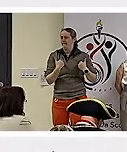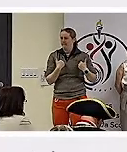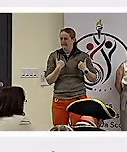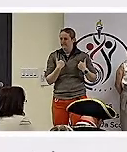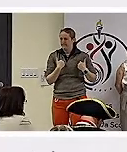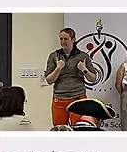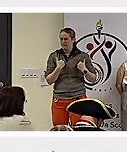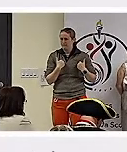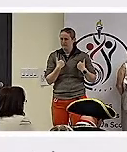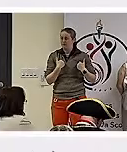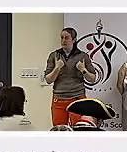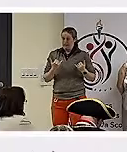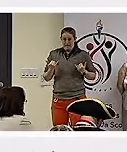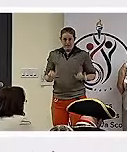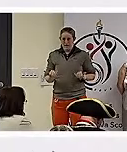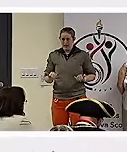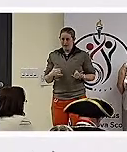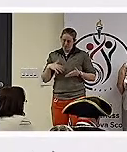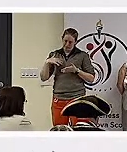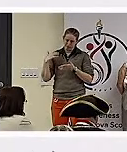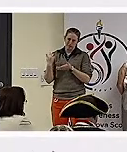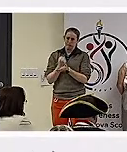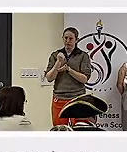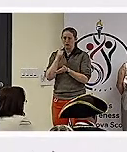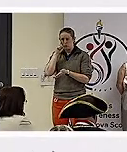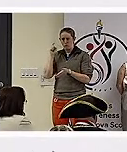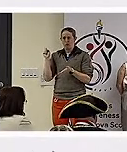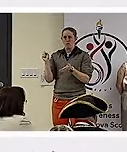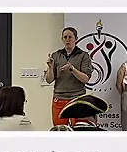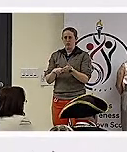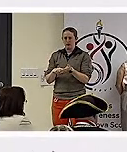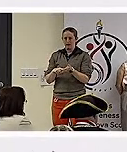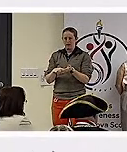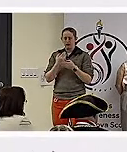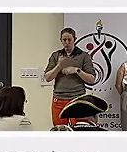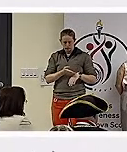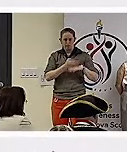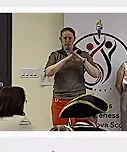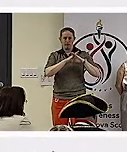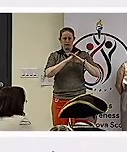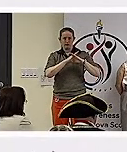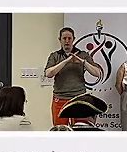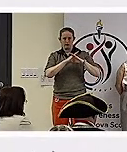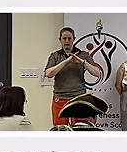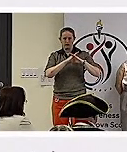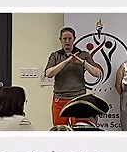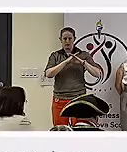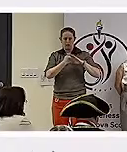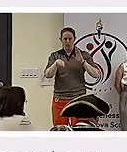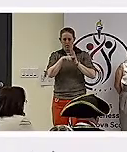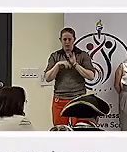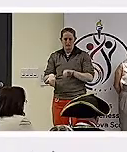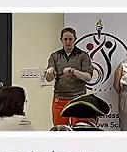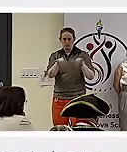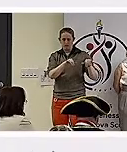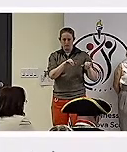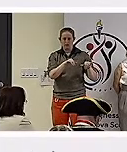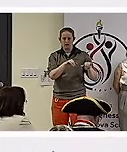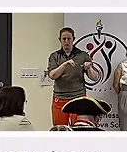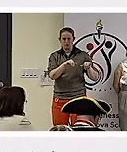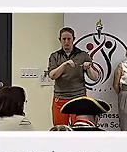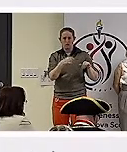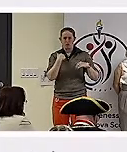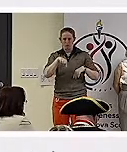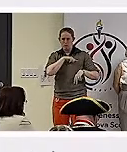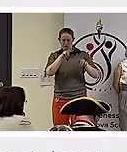to recognize our challenges and stigmas and break it down so the